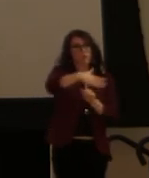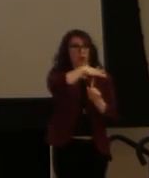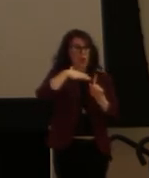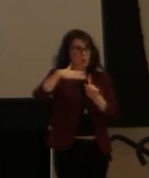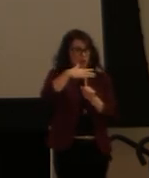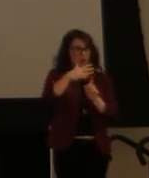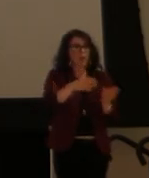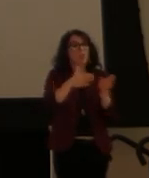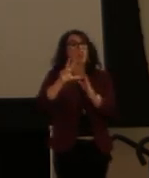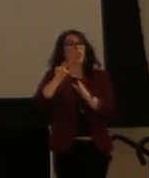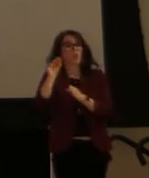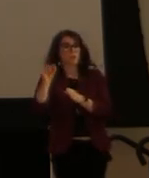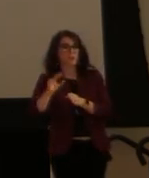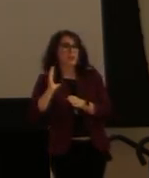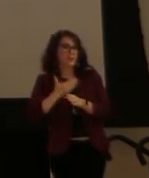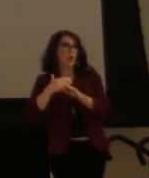behaviors.